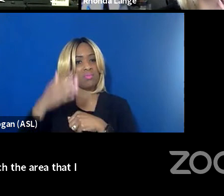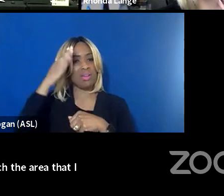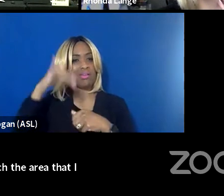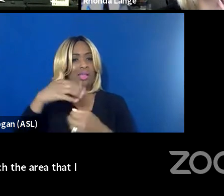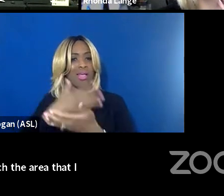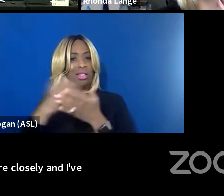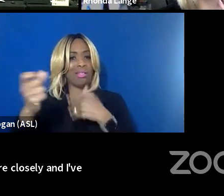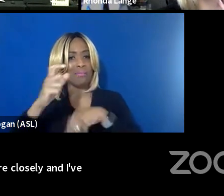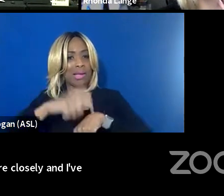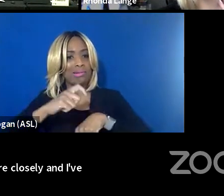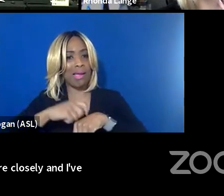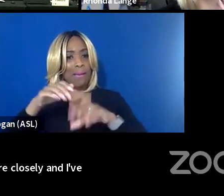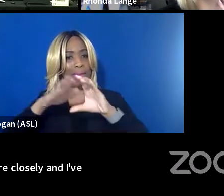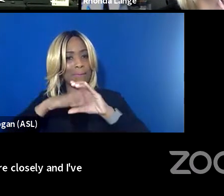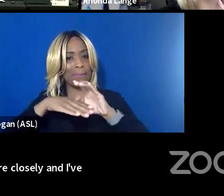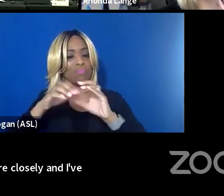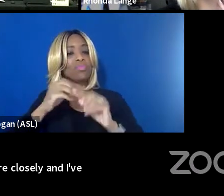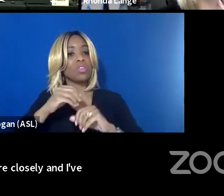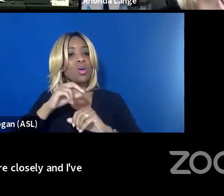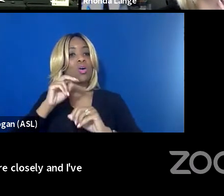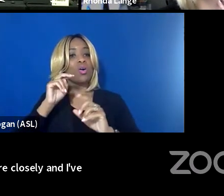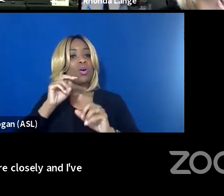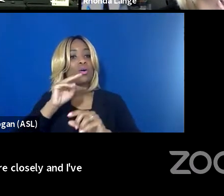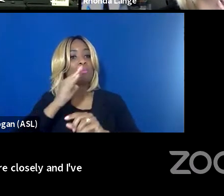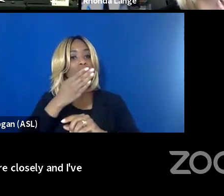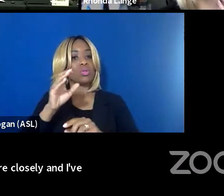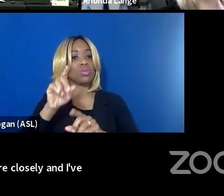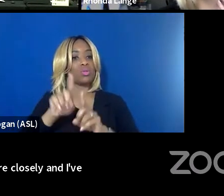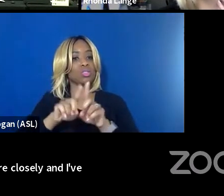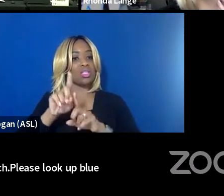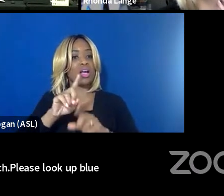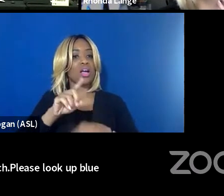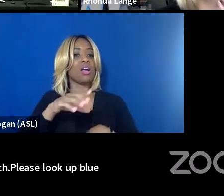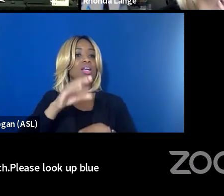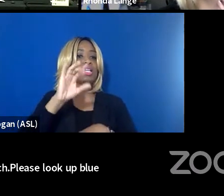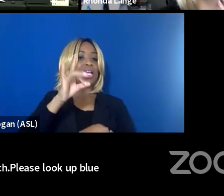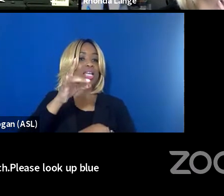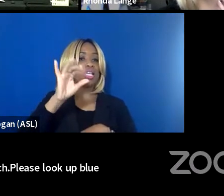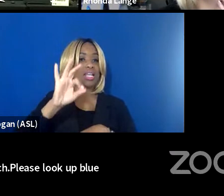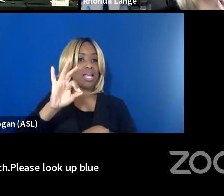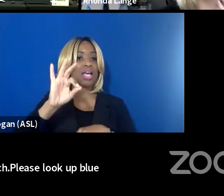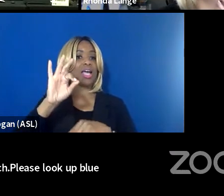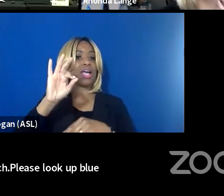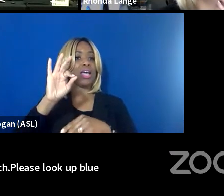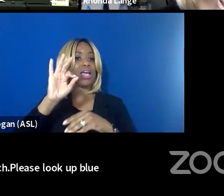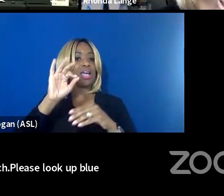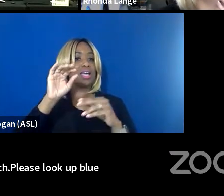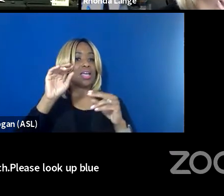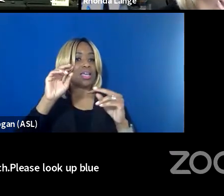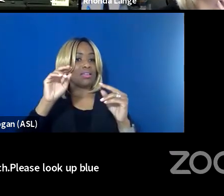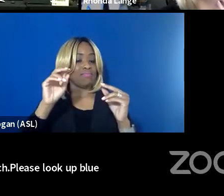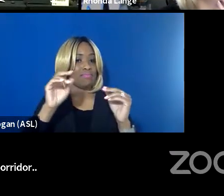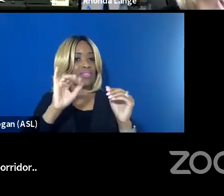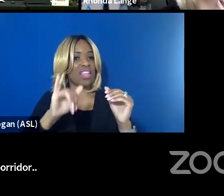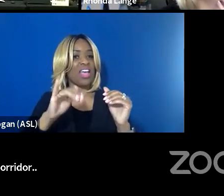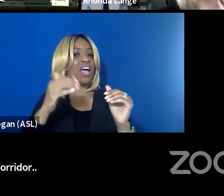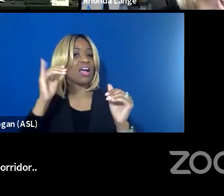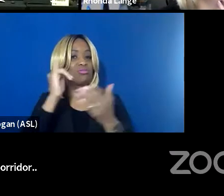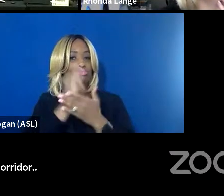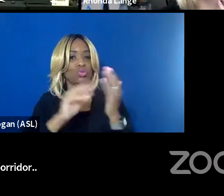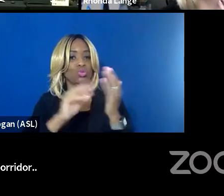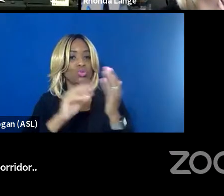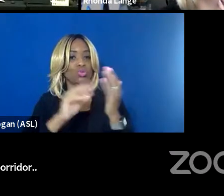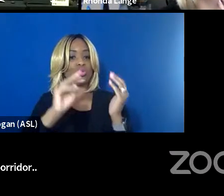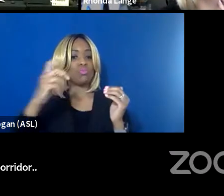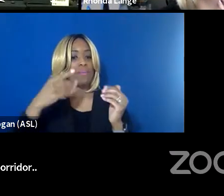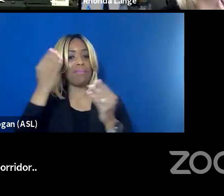too much. Please look up Blue Star Highway M89 corridor. I did draw a map and I put lots of information in there. Thank you very much, all